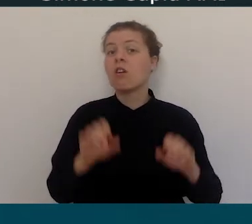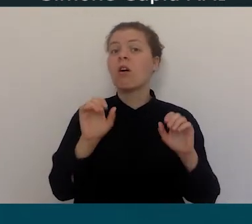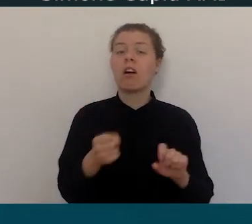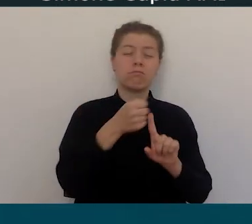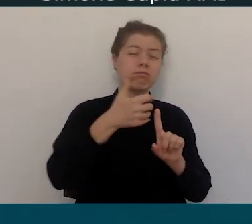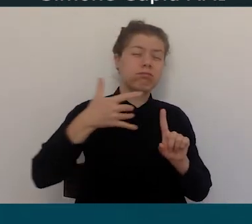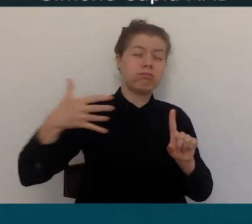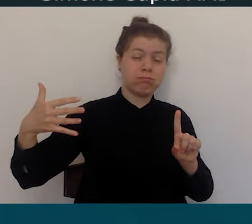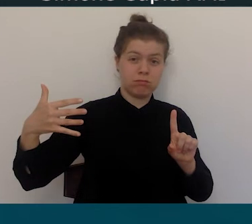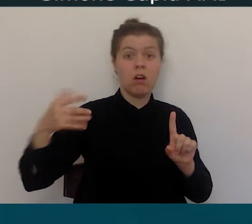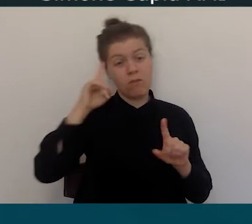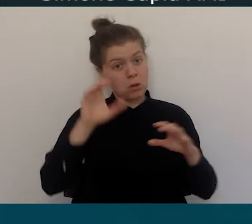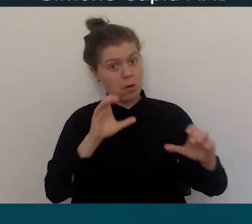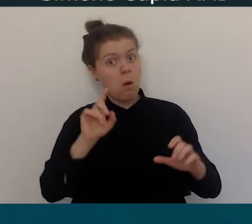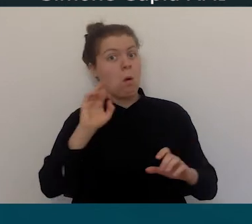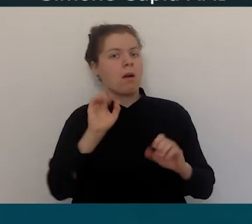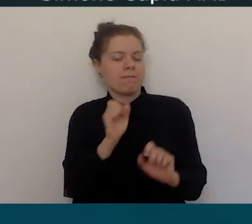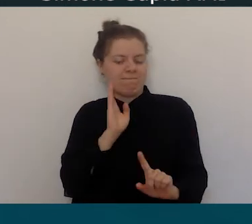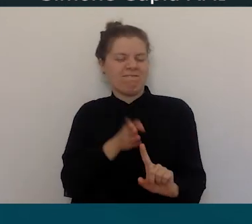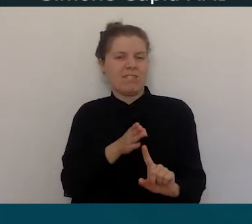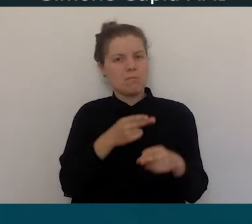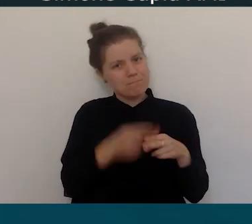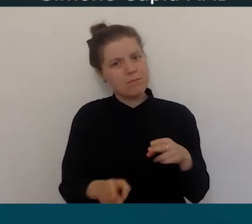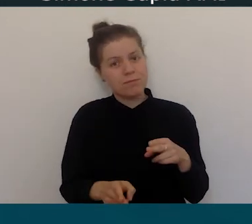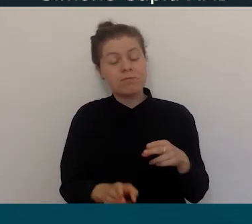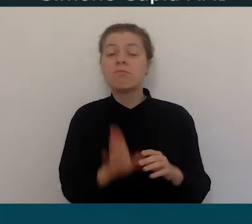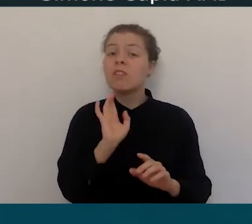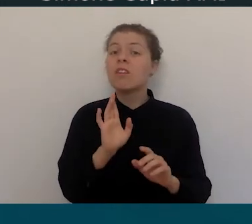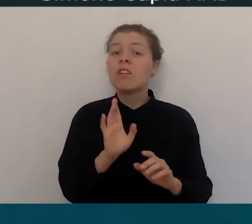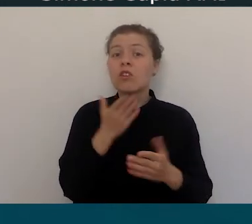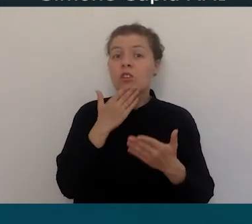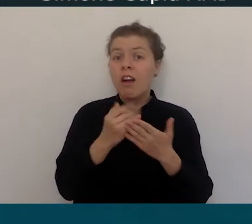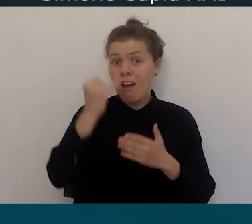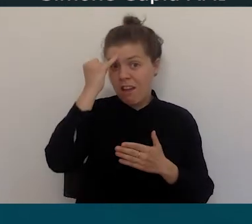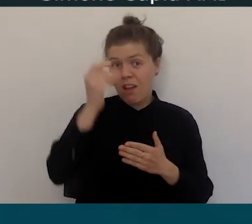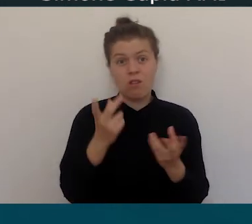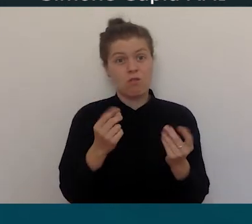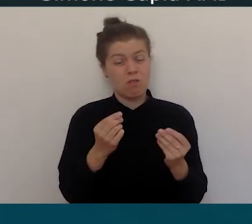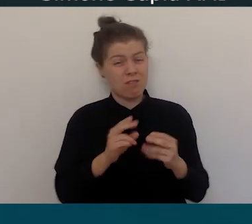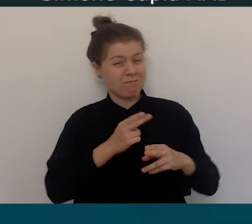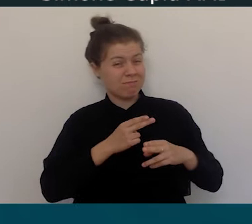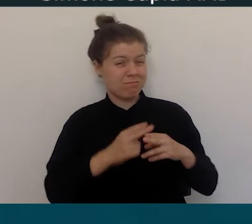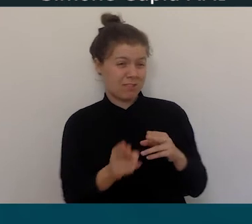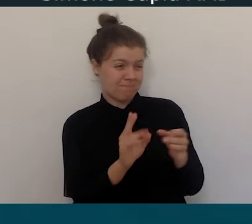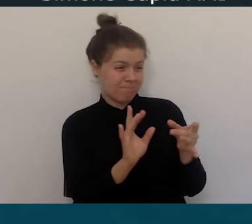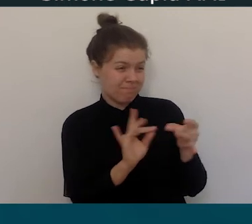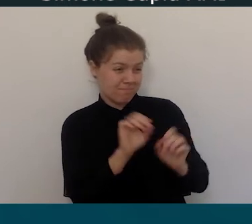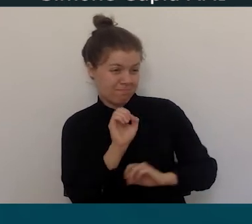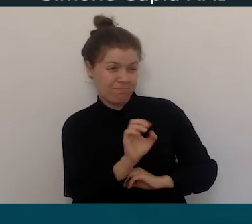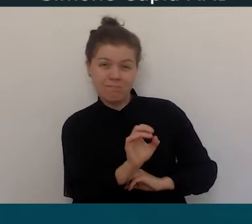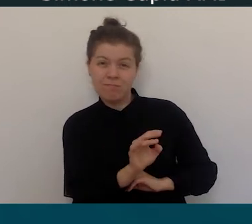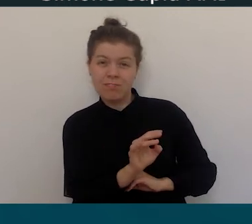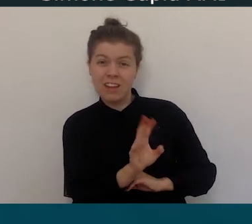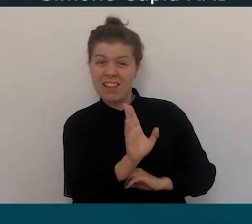5. The best rule of thumb is always to say it in as few words as possible. Get in, tell the audience the piece of information you need them